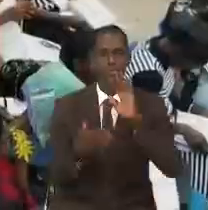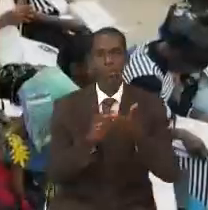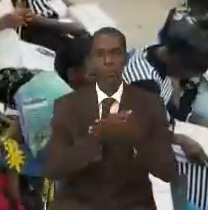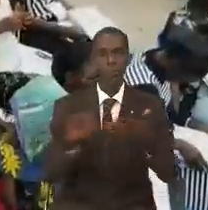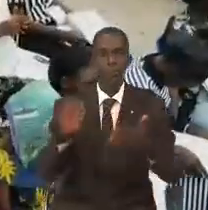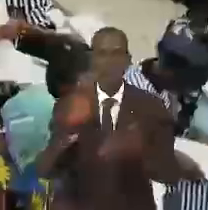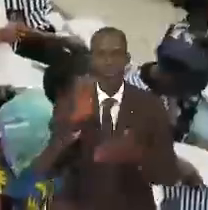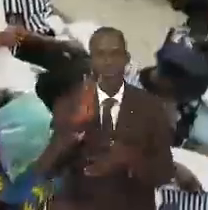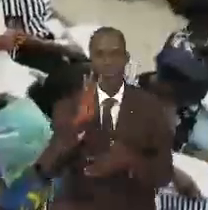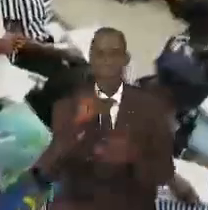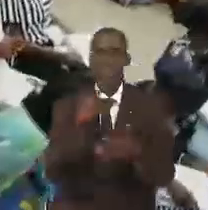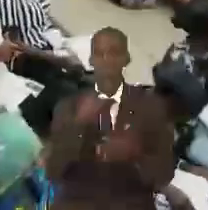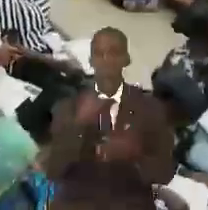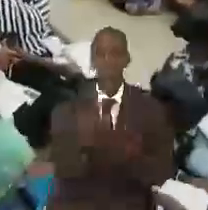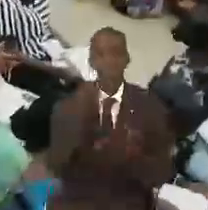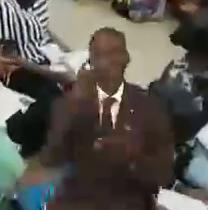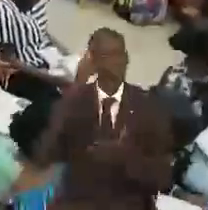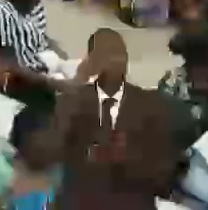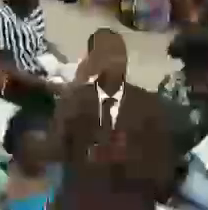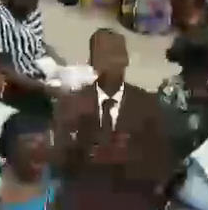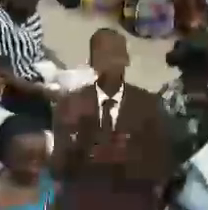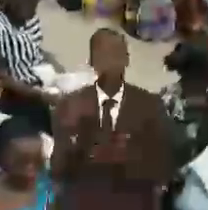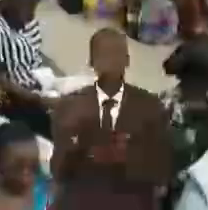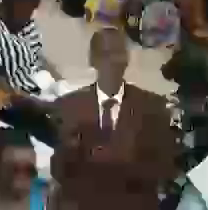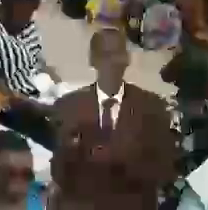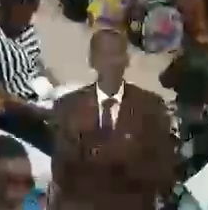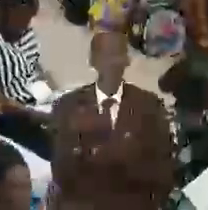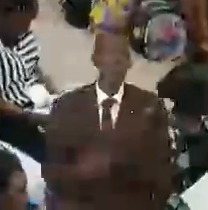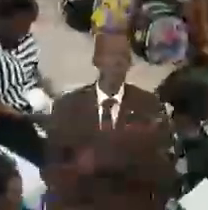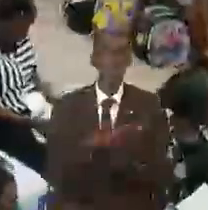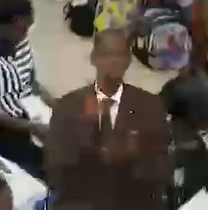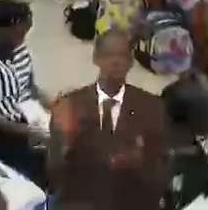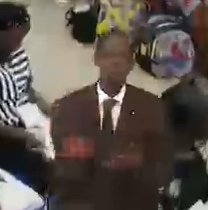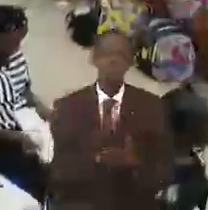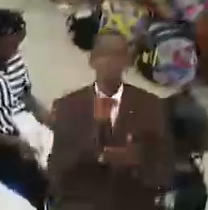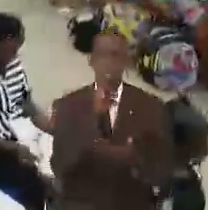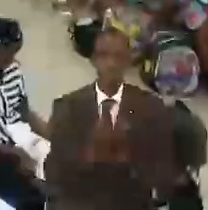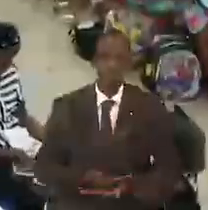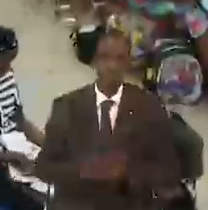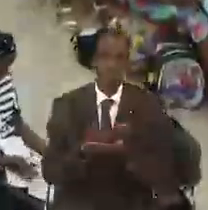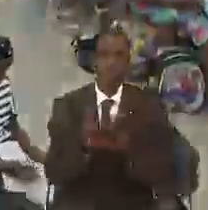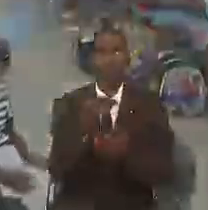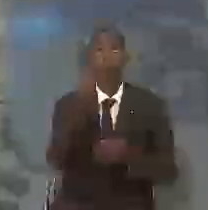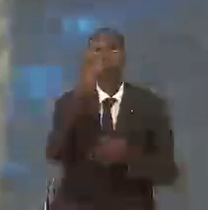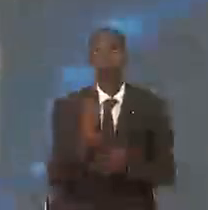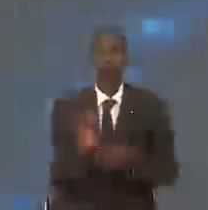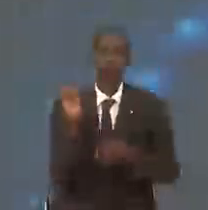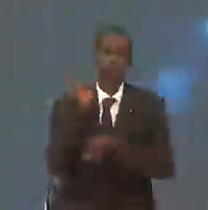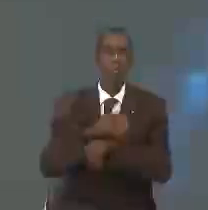for whatsoever is born of God overcometh the world.